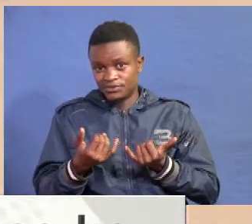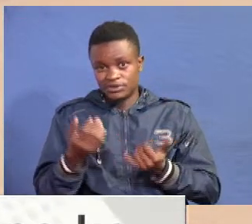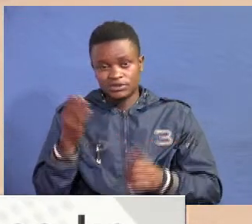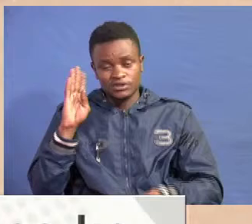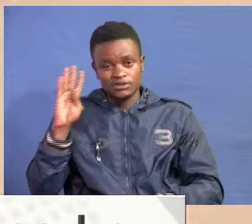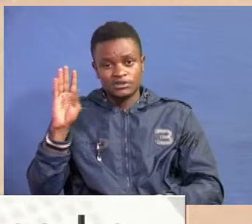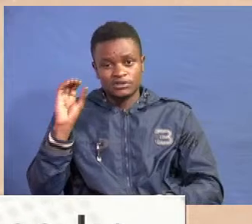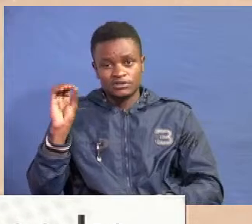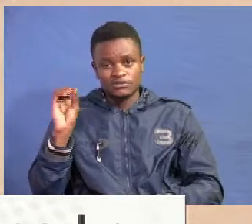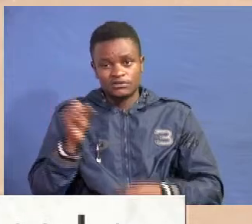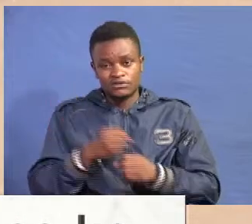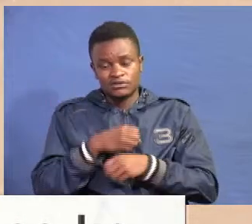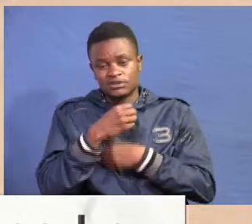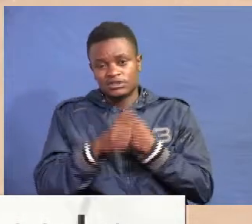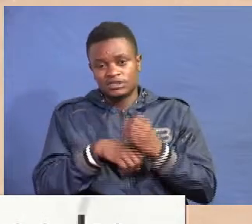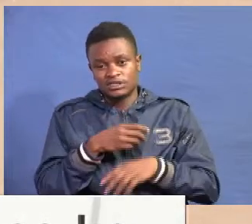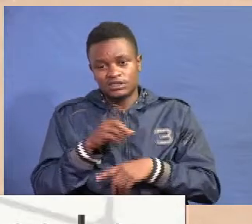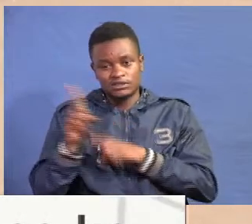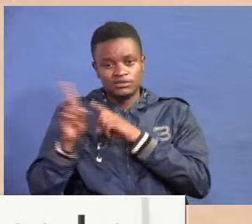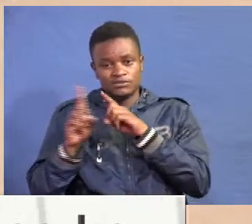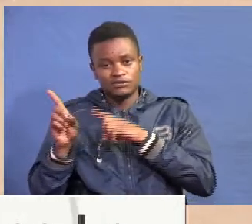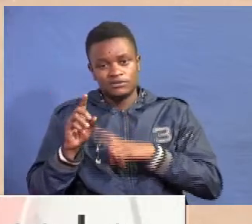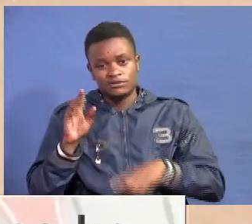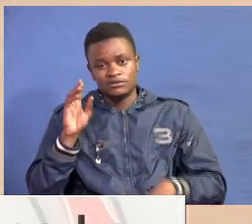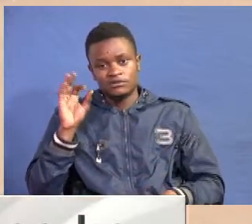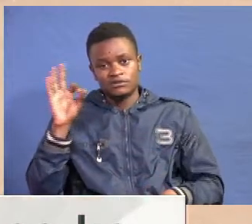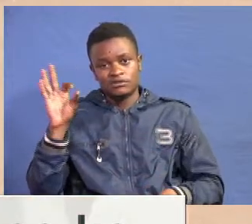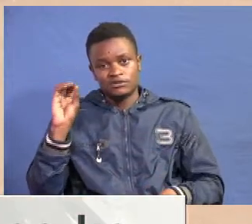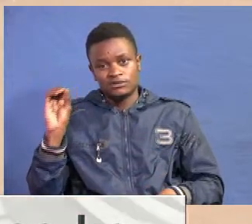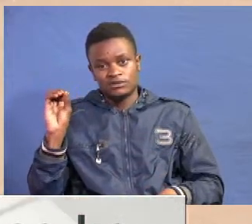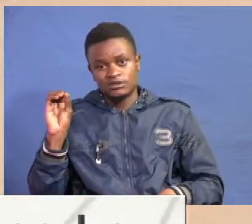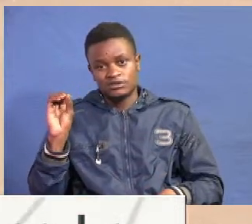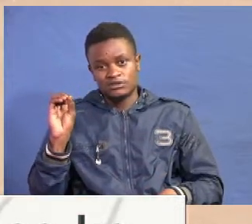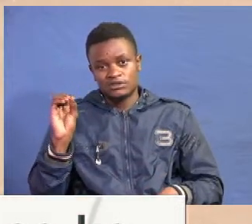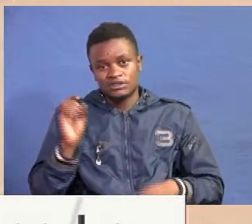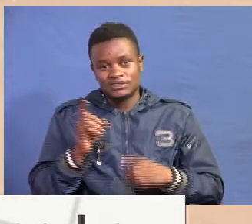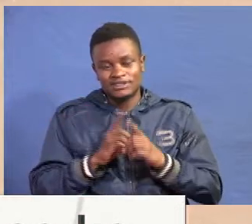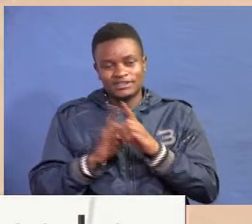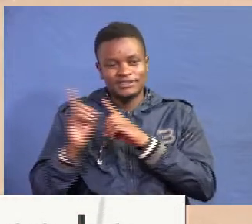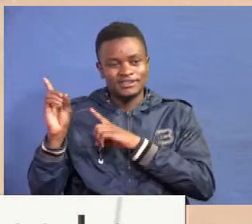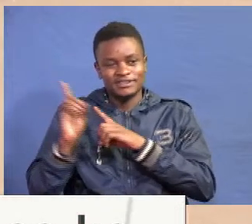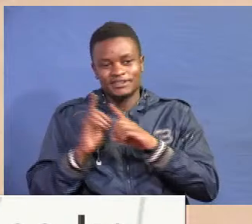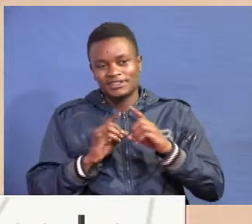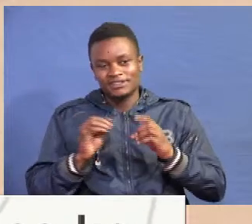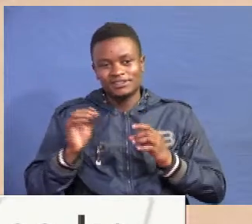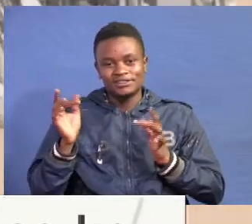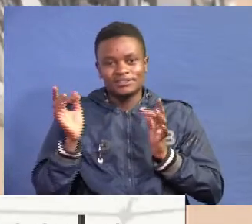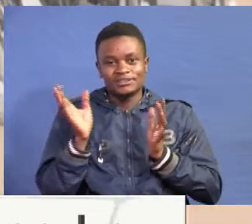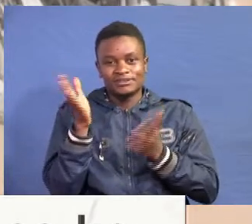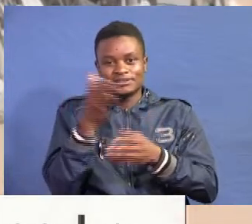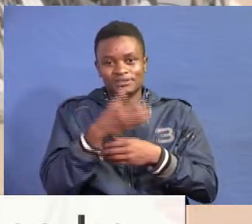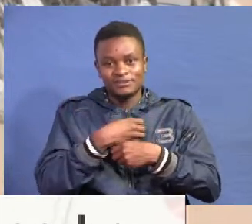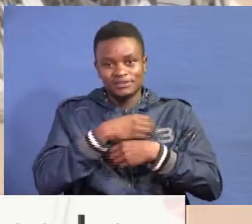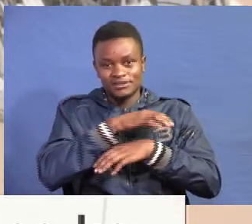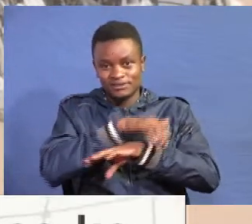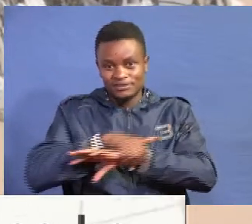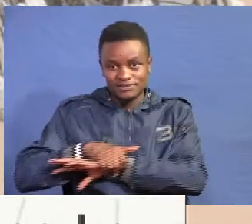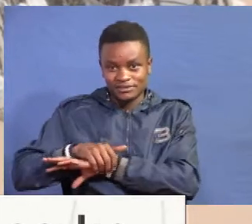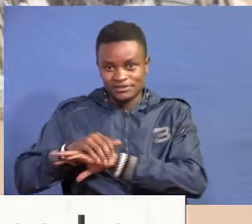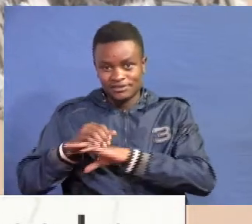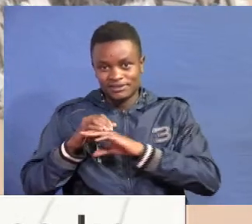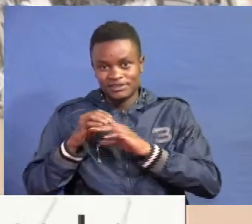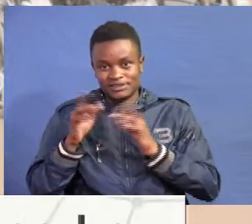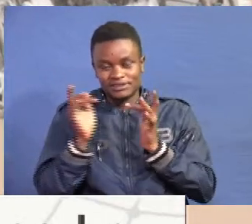years they have had to travel for 30 kilometers to access network in Sankuri, or alternatively climb trees to access